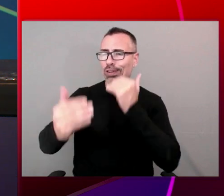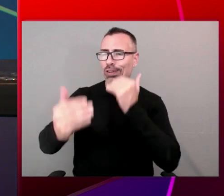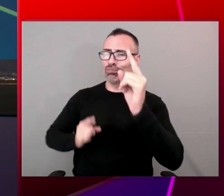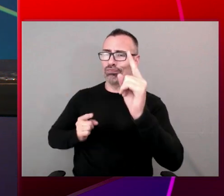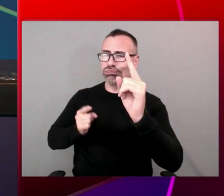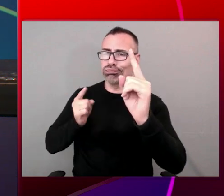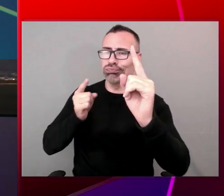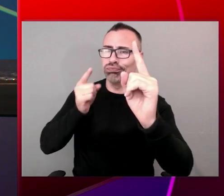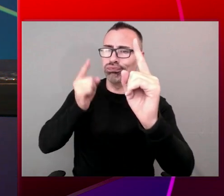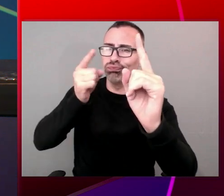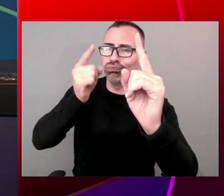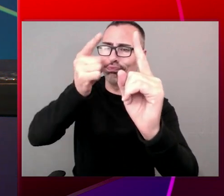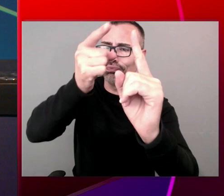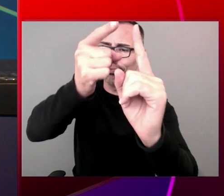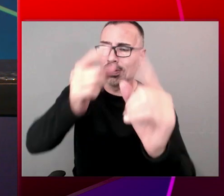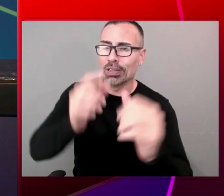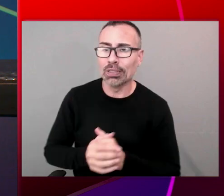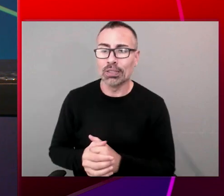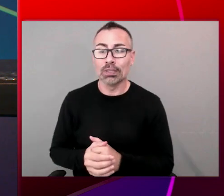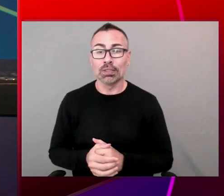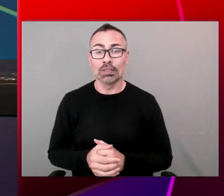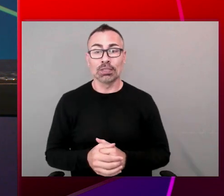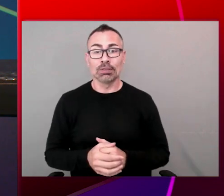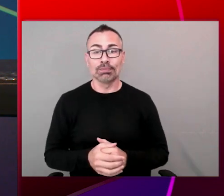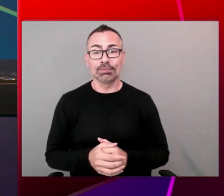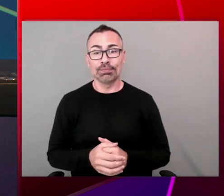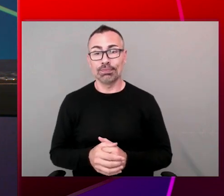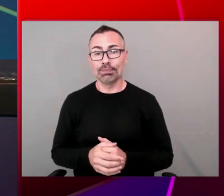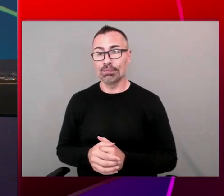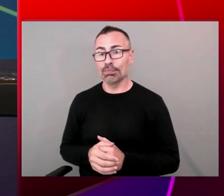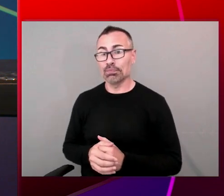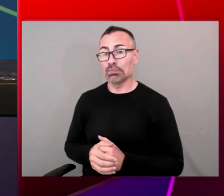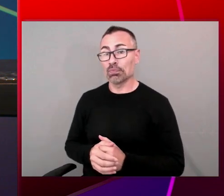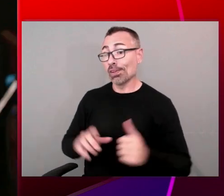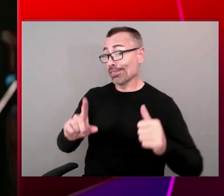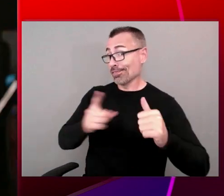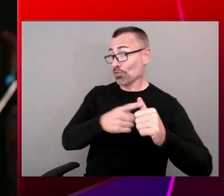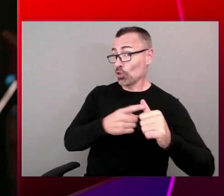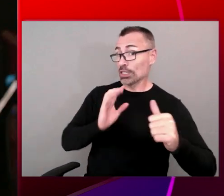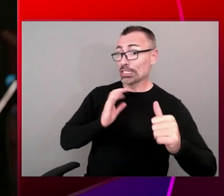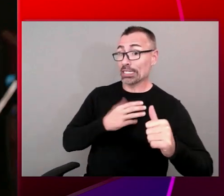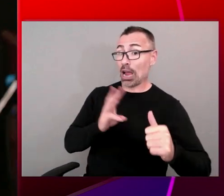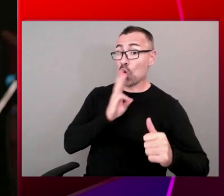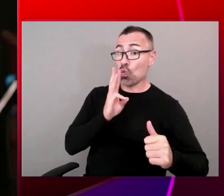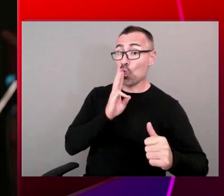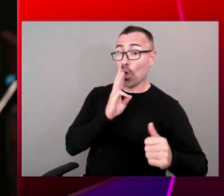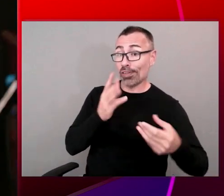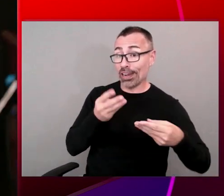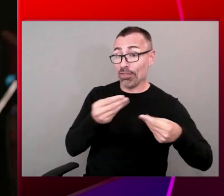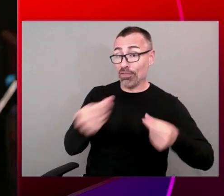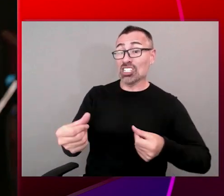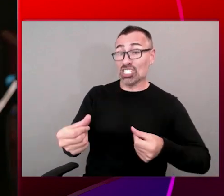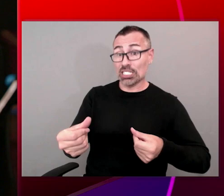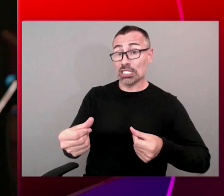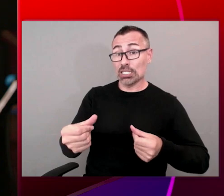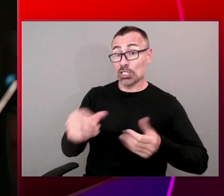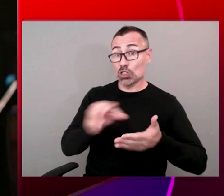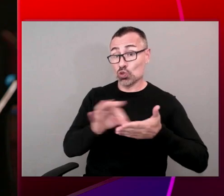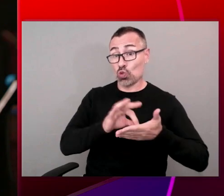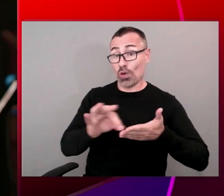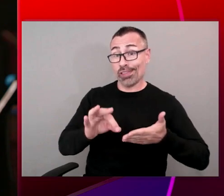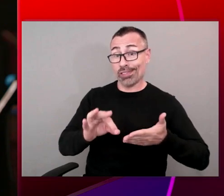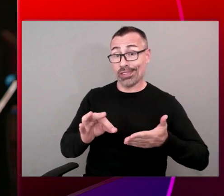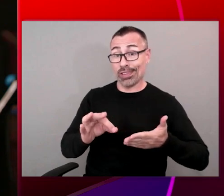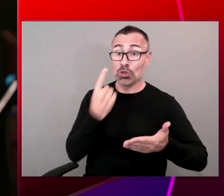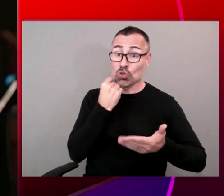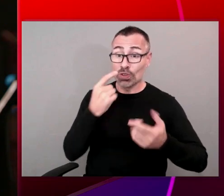a key one overall is this water efficiency score that we just released for the first time. So cool. We're really proud to show our progress